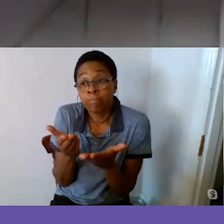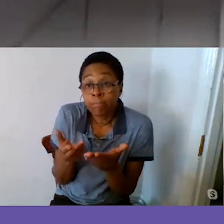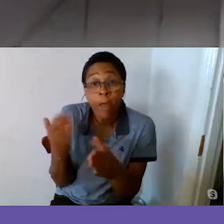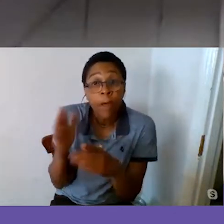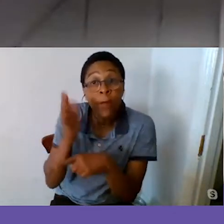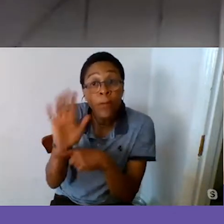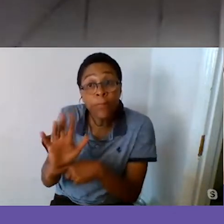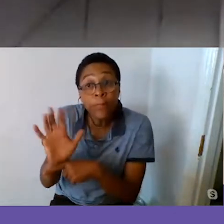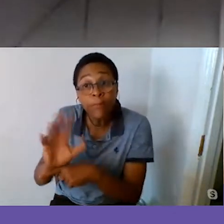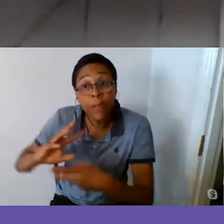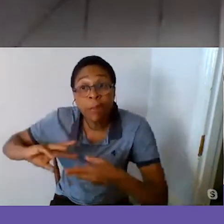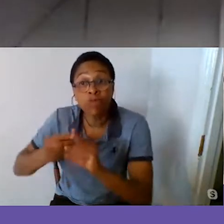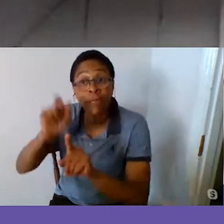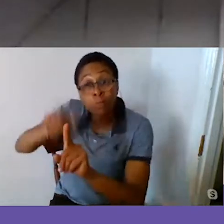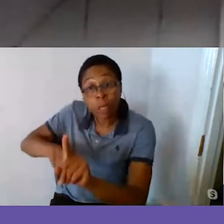matter whether